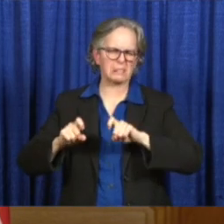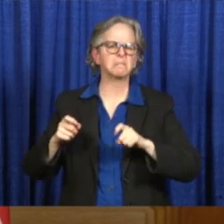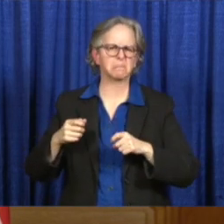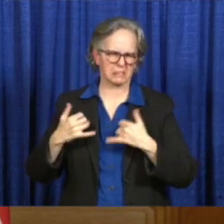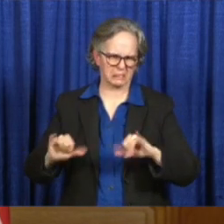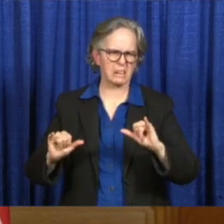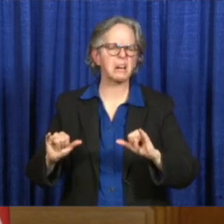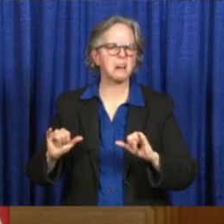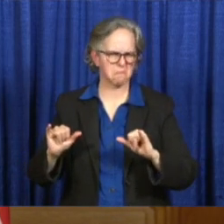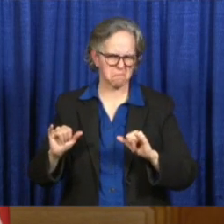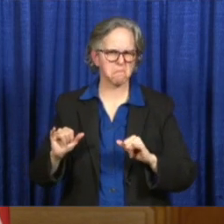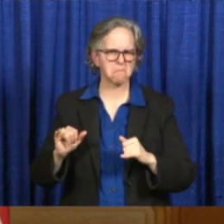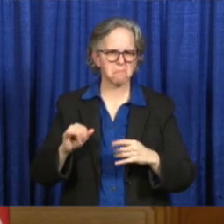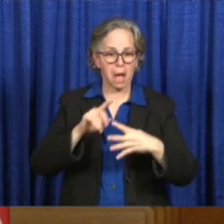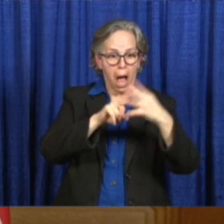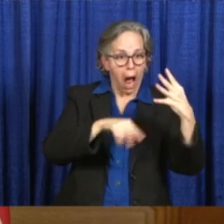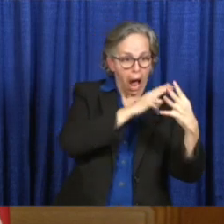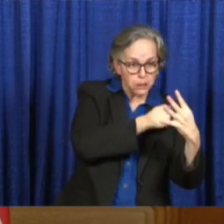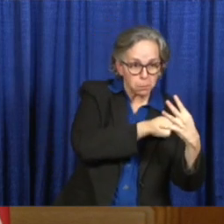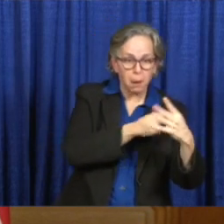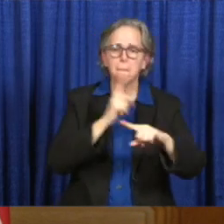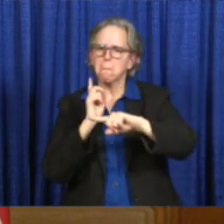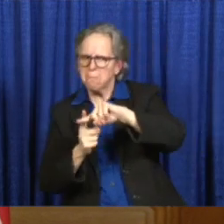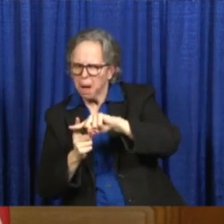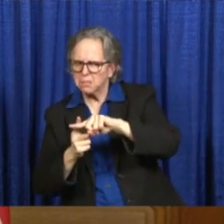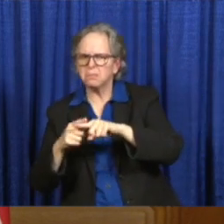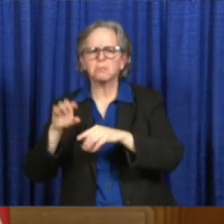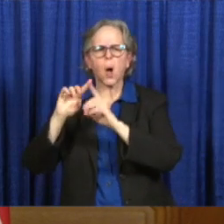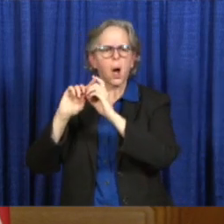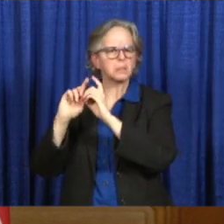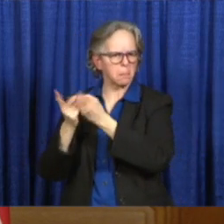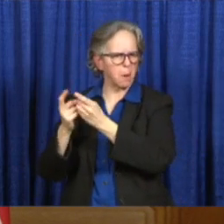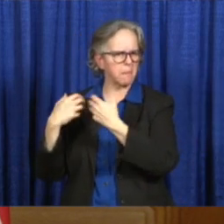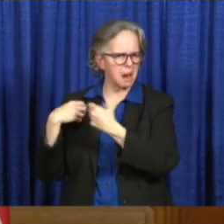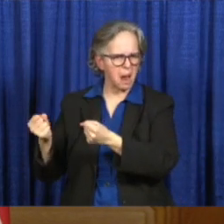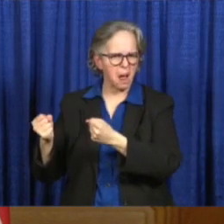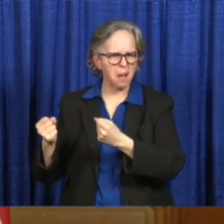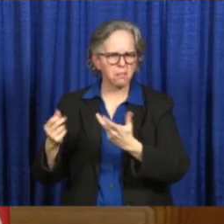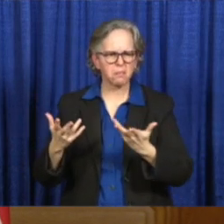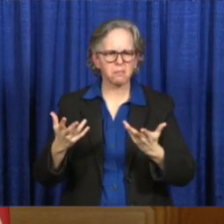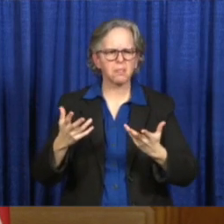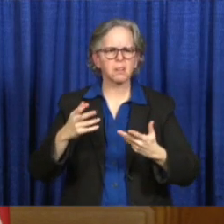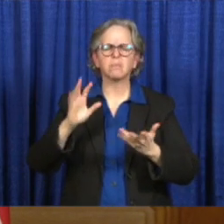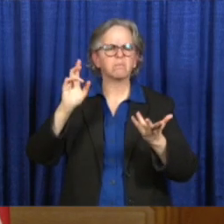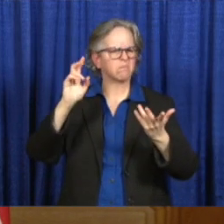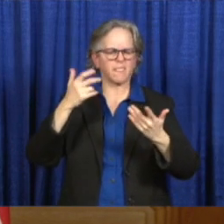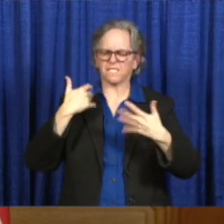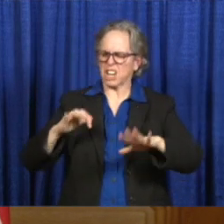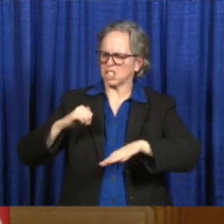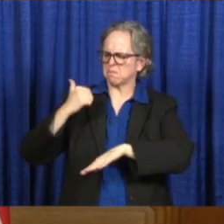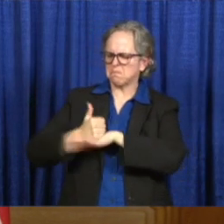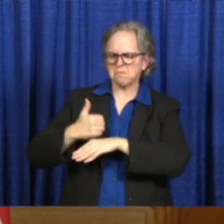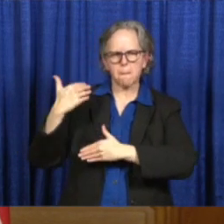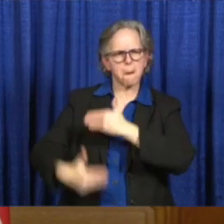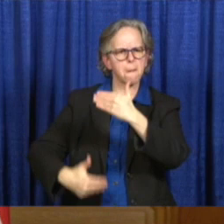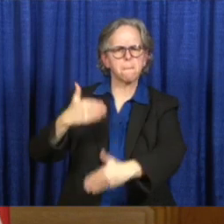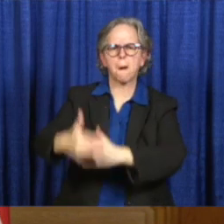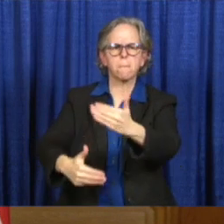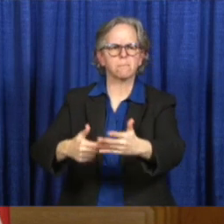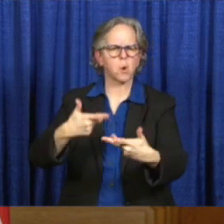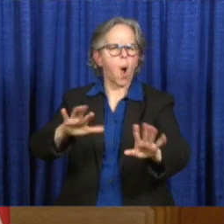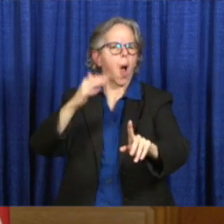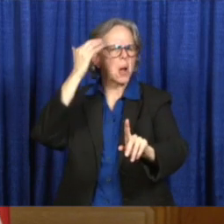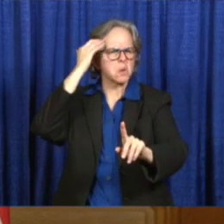most part, there's already the protocol that the hospitals know, but for the most part, these are critical patients,